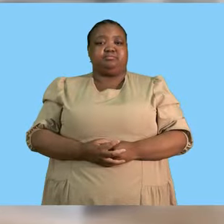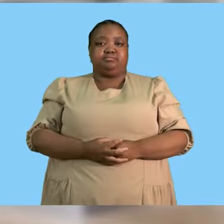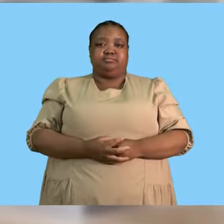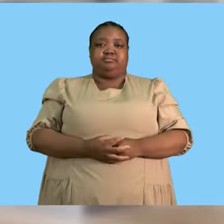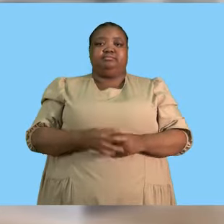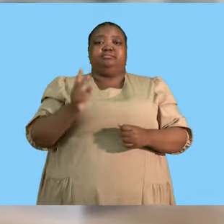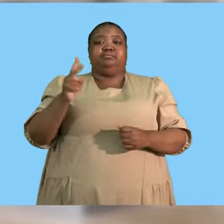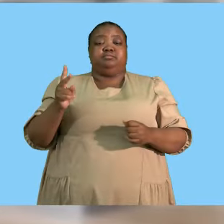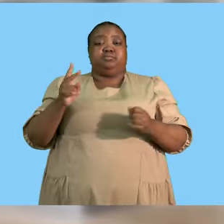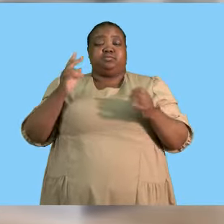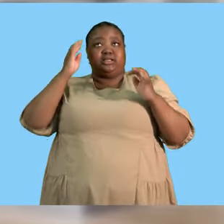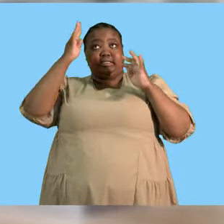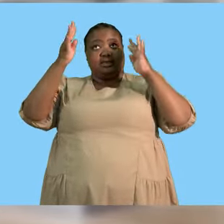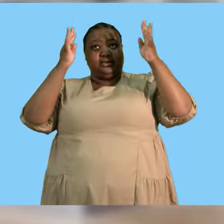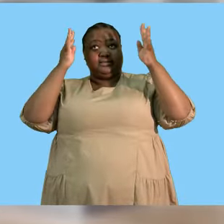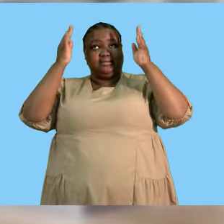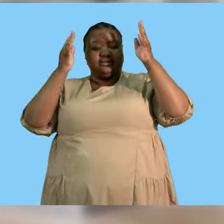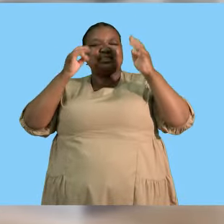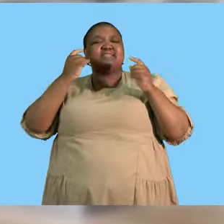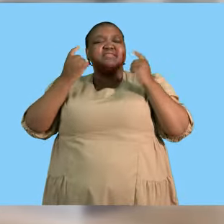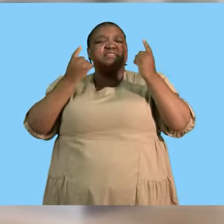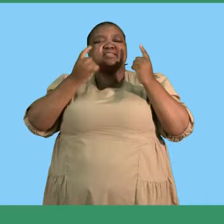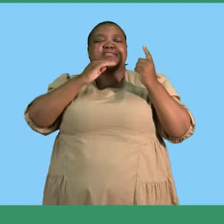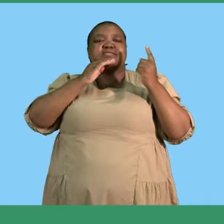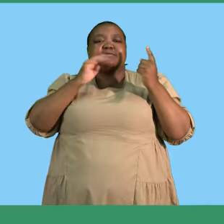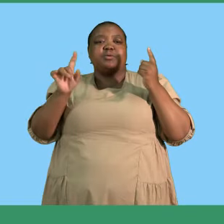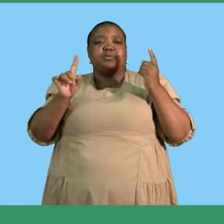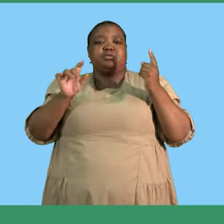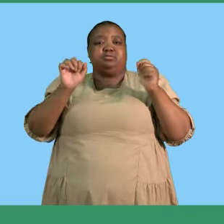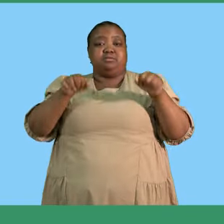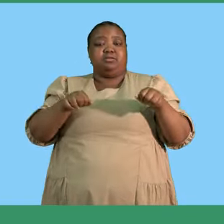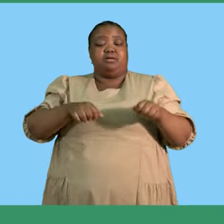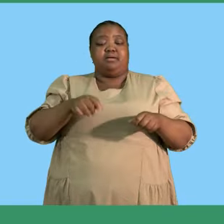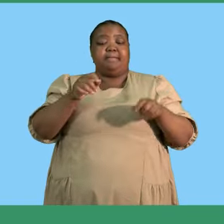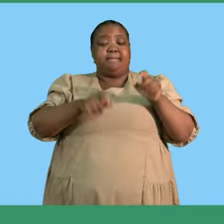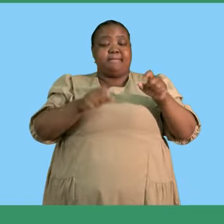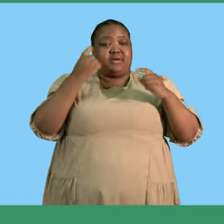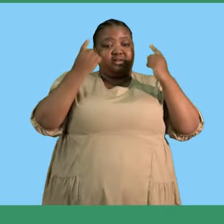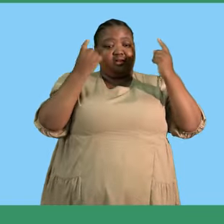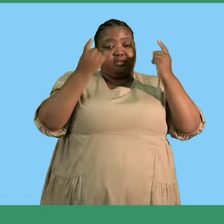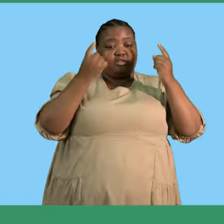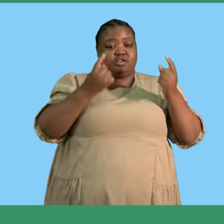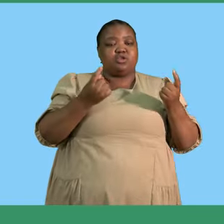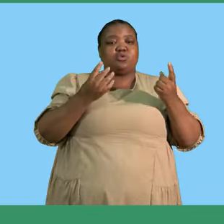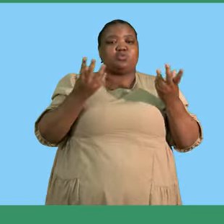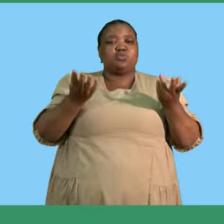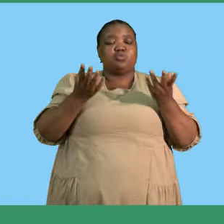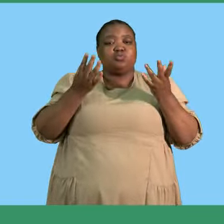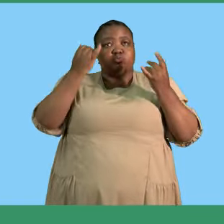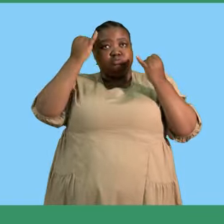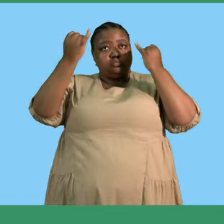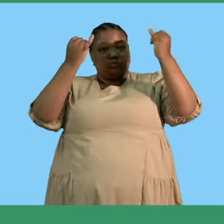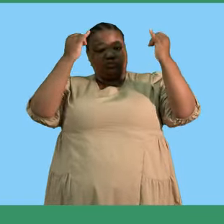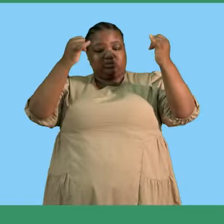Let's then remind ourselves of what creative thinking means. It is said that when people think of new and original approaches